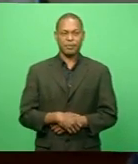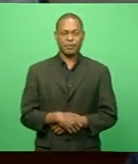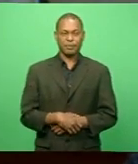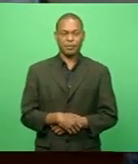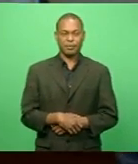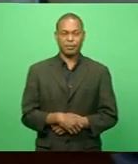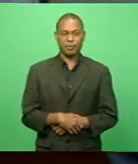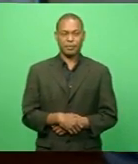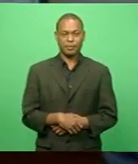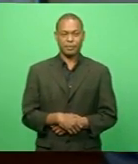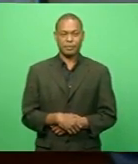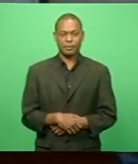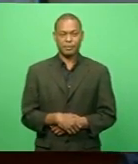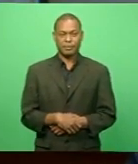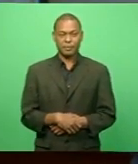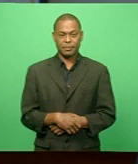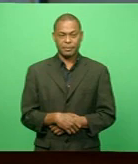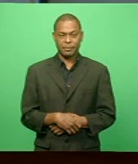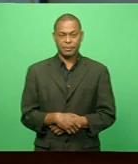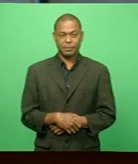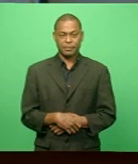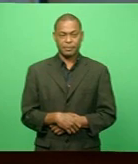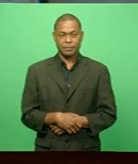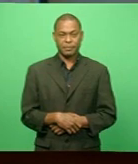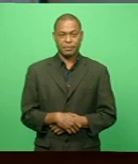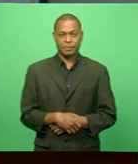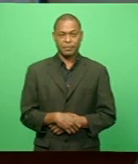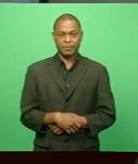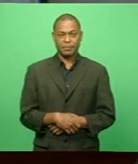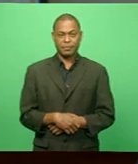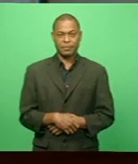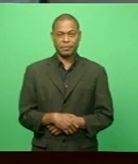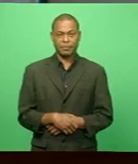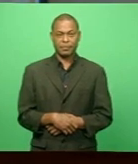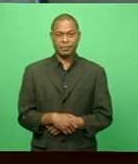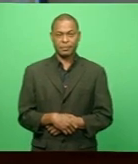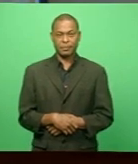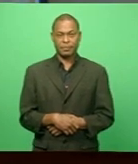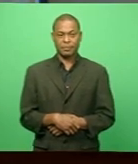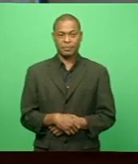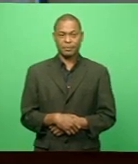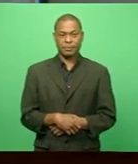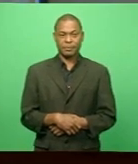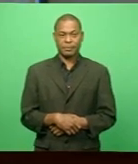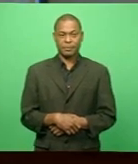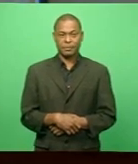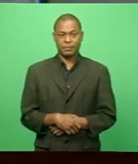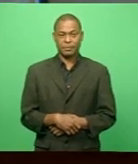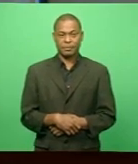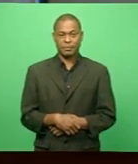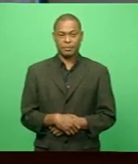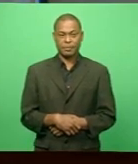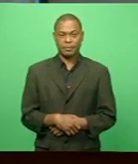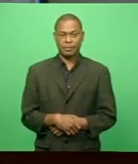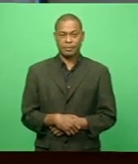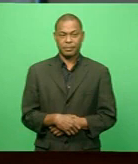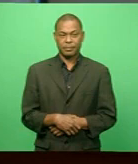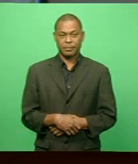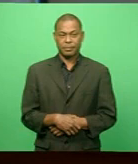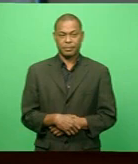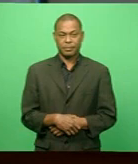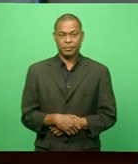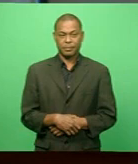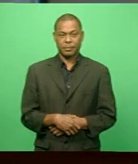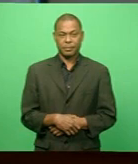have been interfered with. The DPP's office has not said that they have been interfered with. Honorable